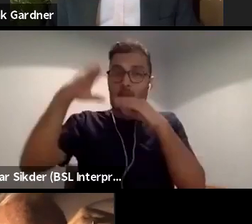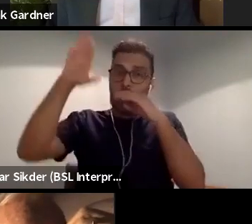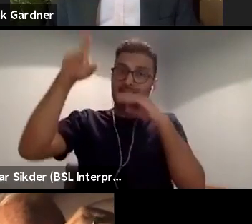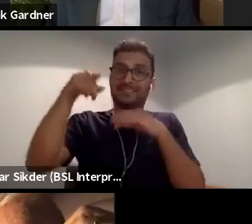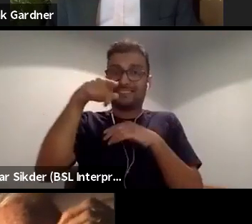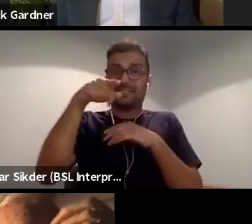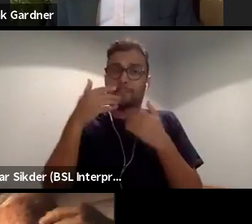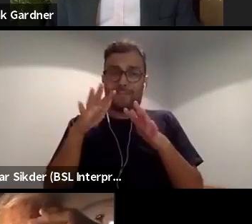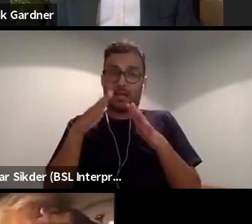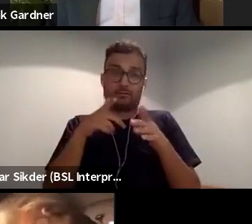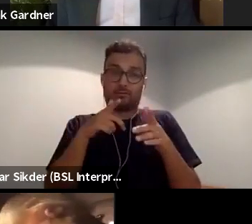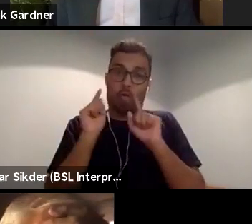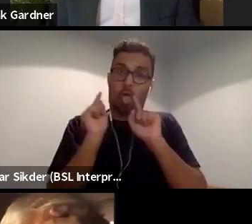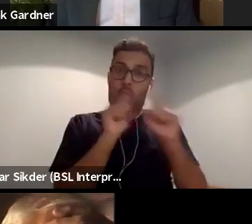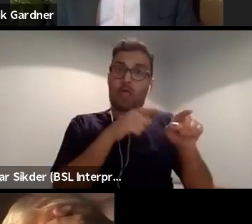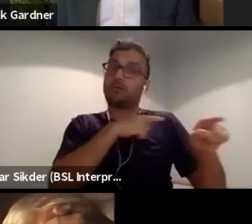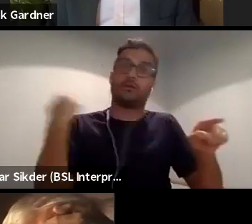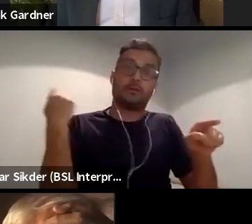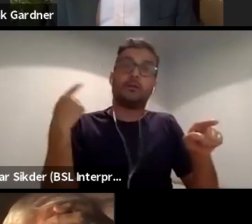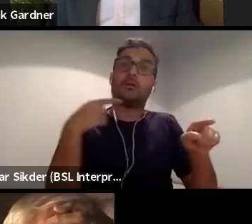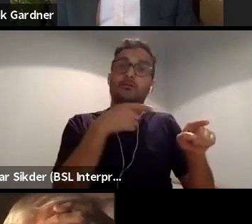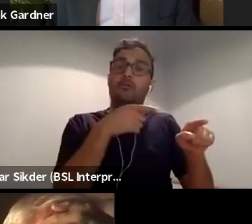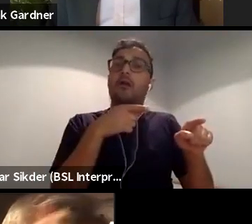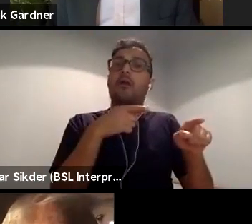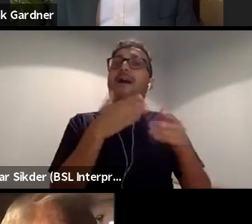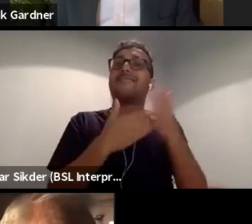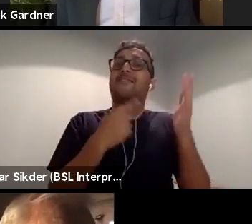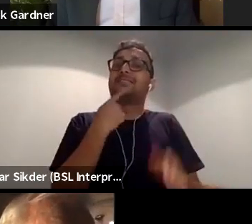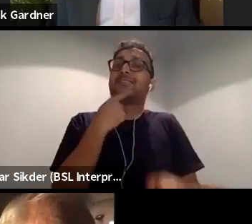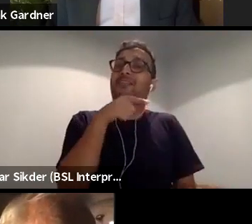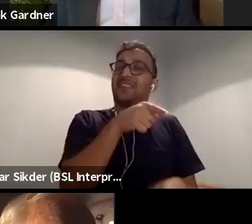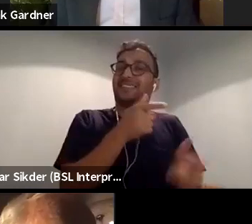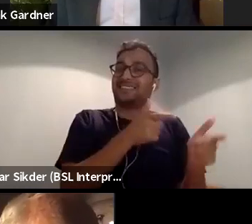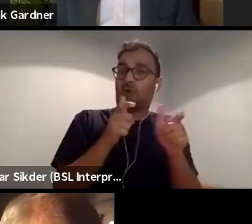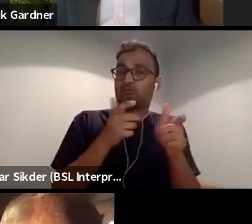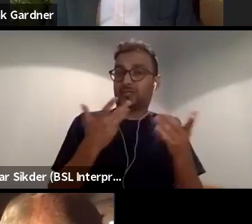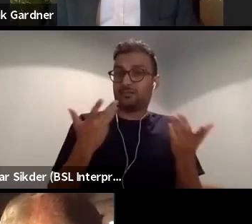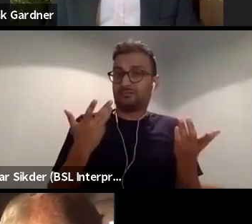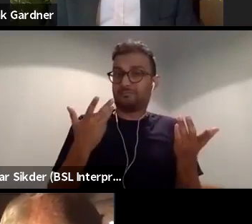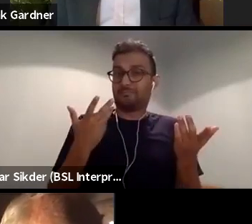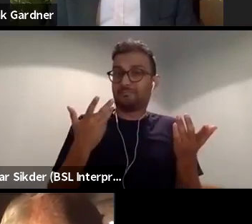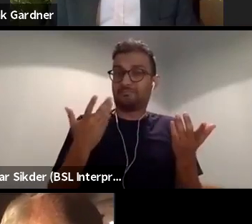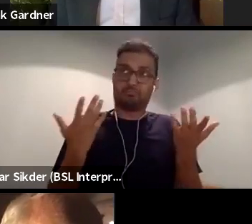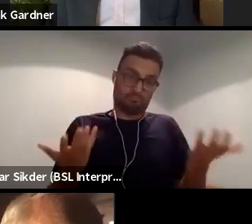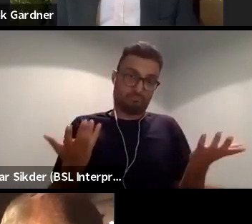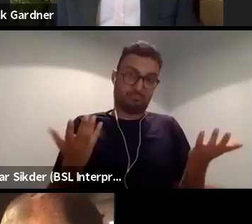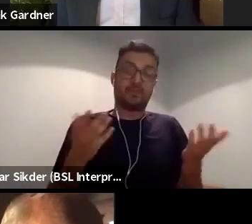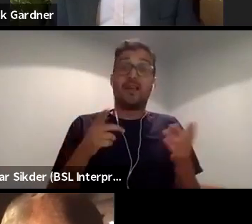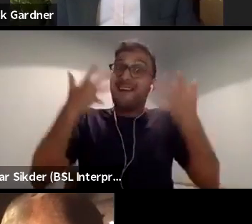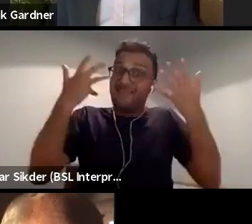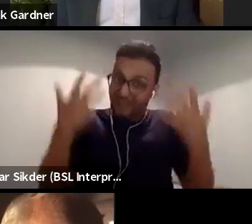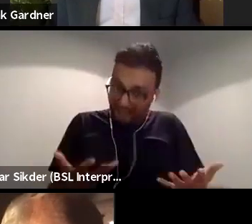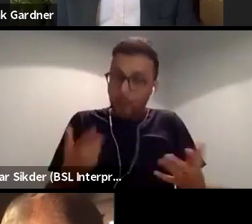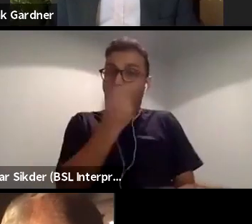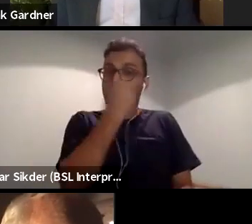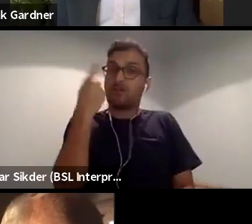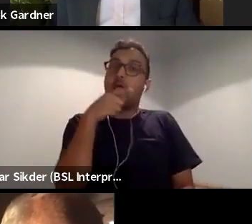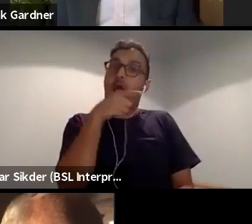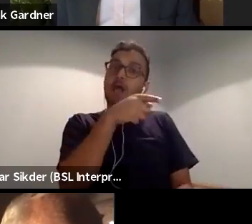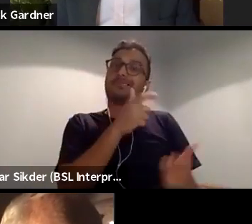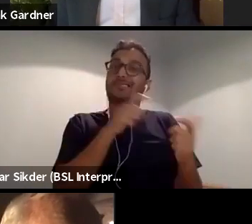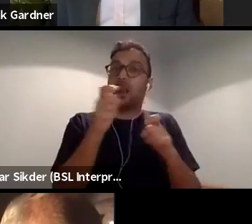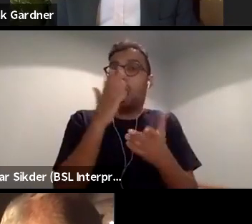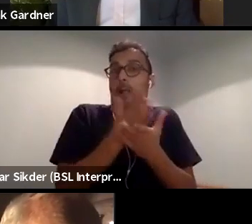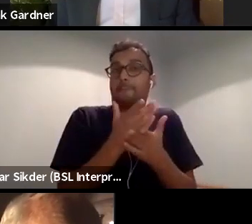So now a lot of counter-terror police privately admit that the Mould attack was a terror attack and would be declared